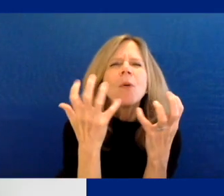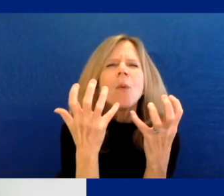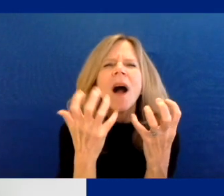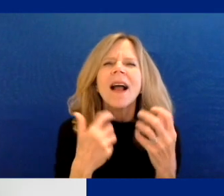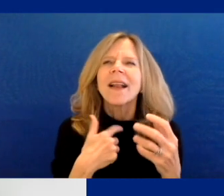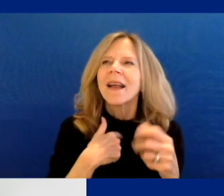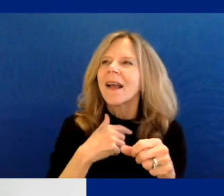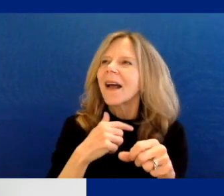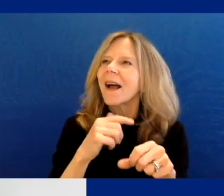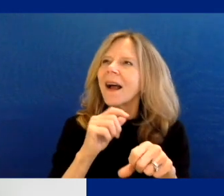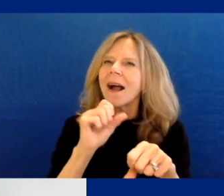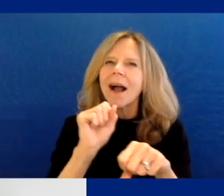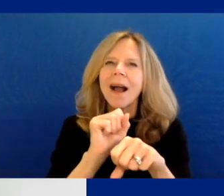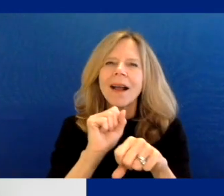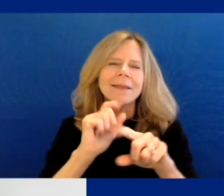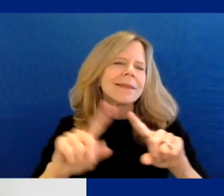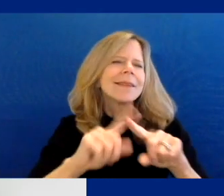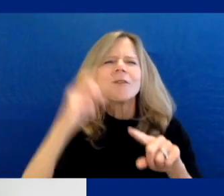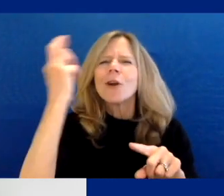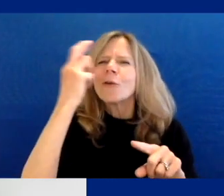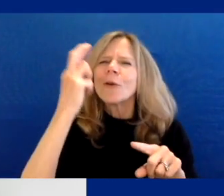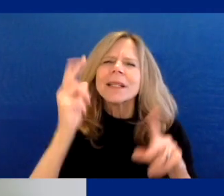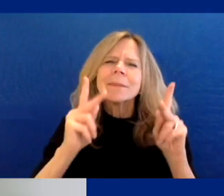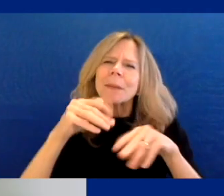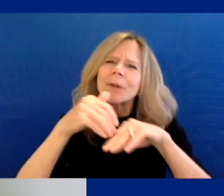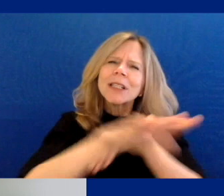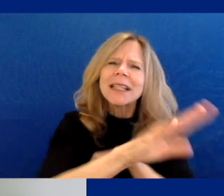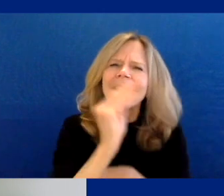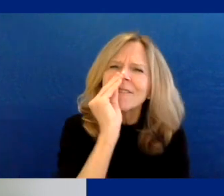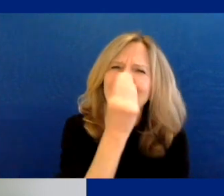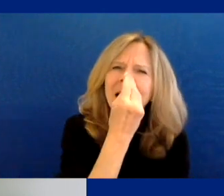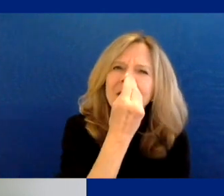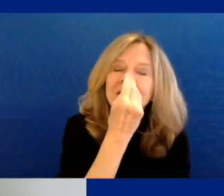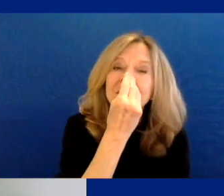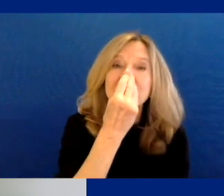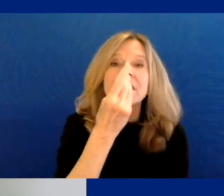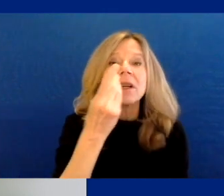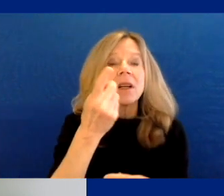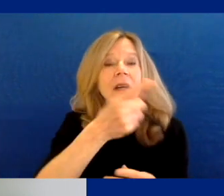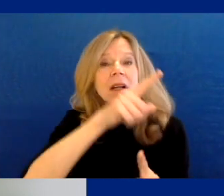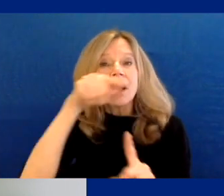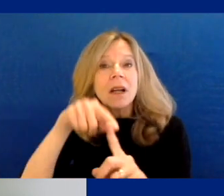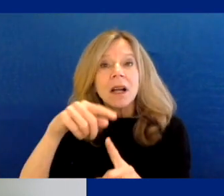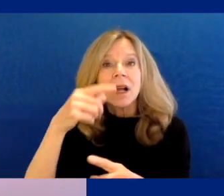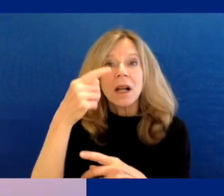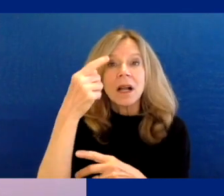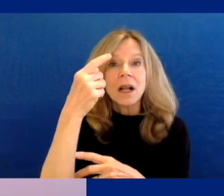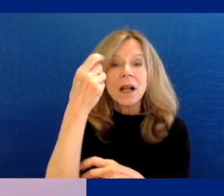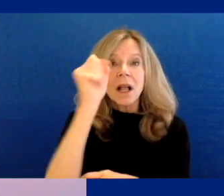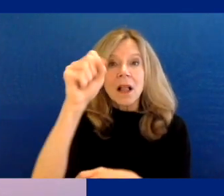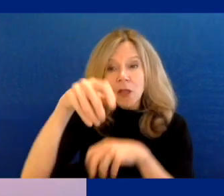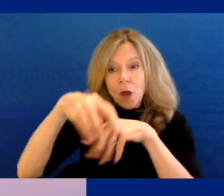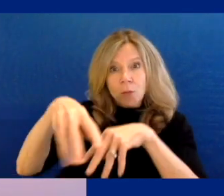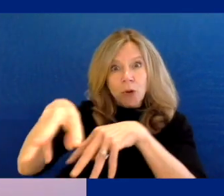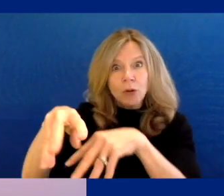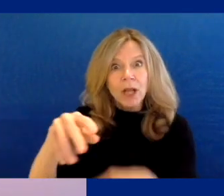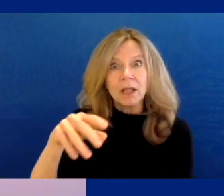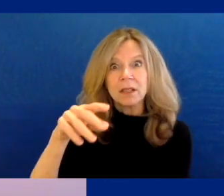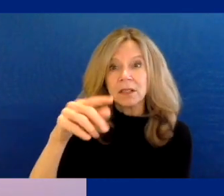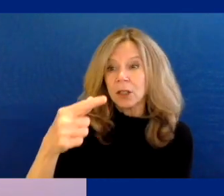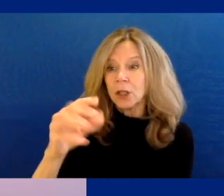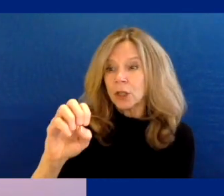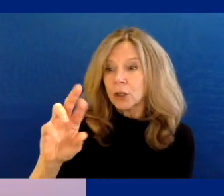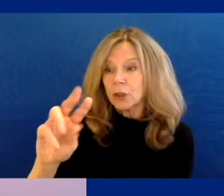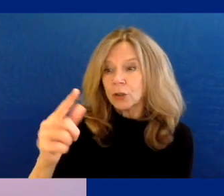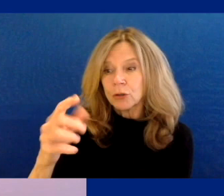learned. It was all different type of reasons that people were sending flowers. When the protests came and, the George Floyd